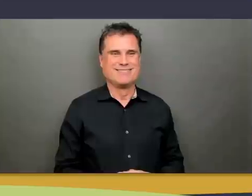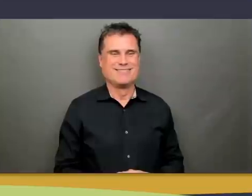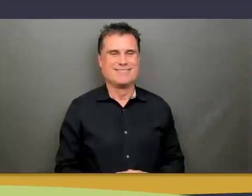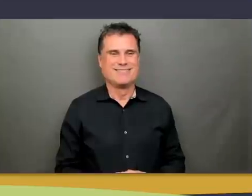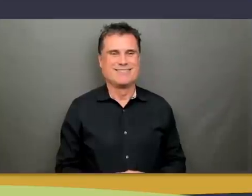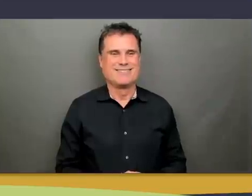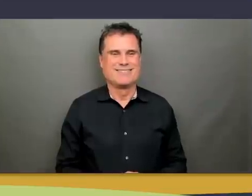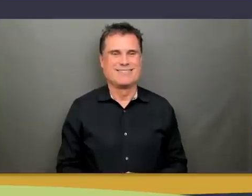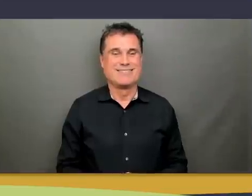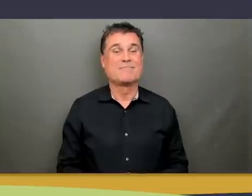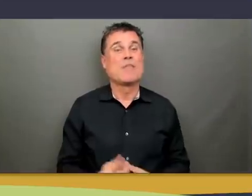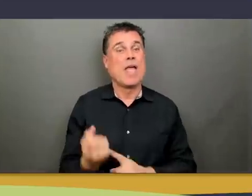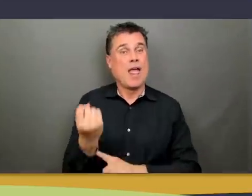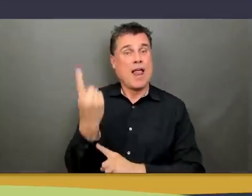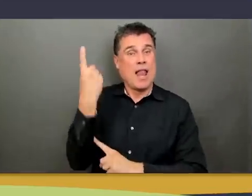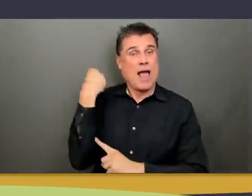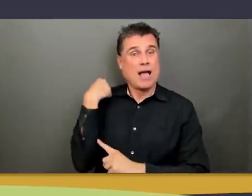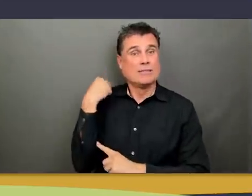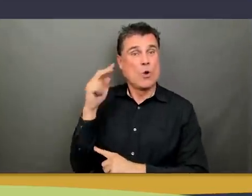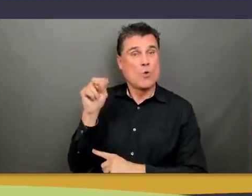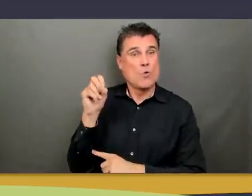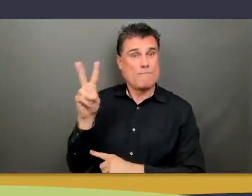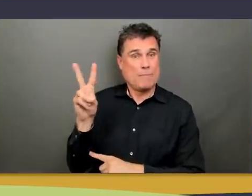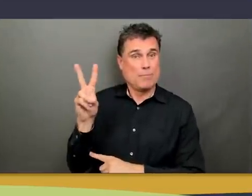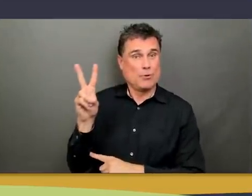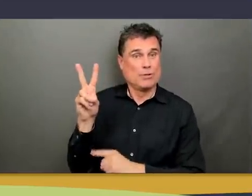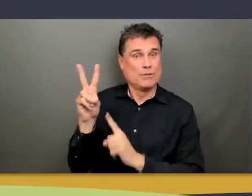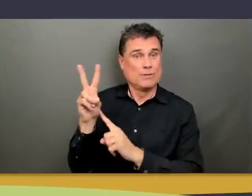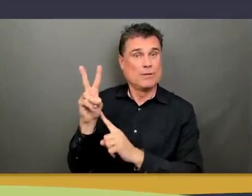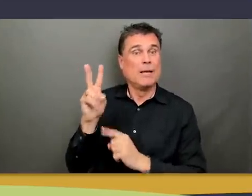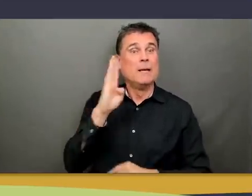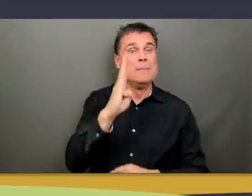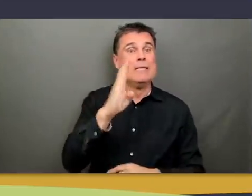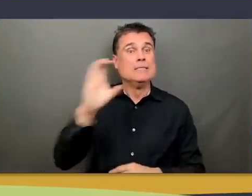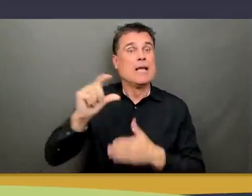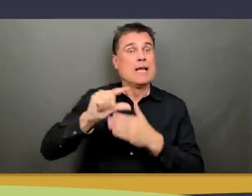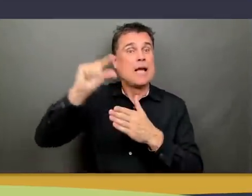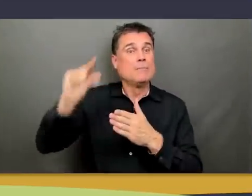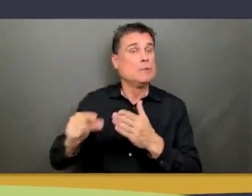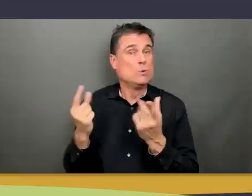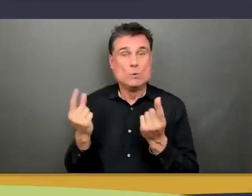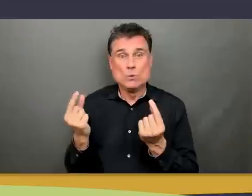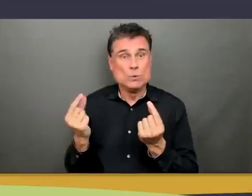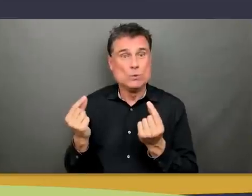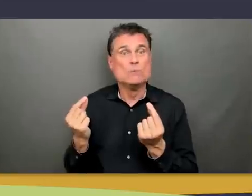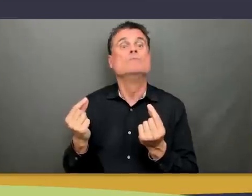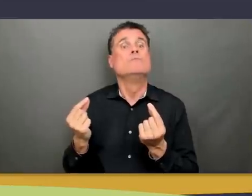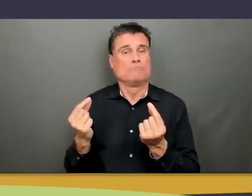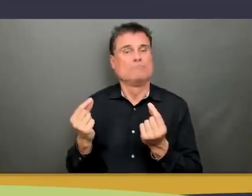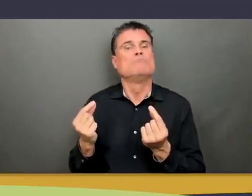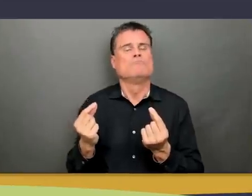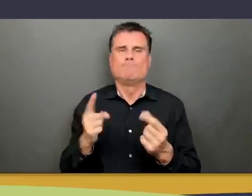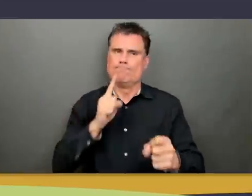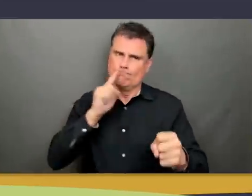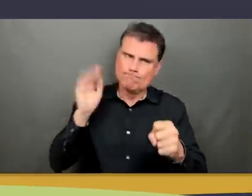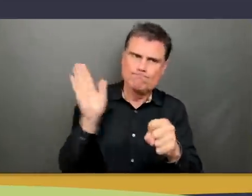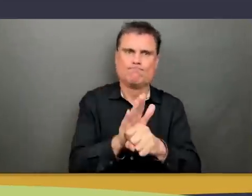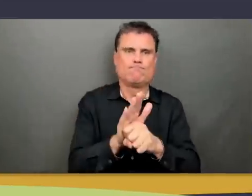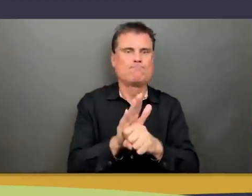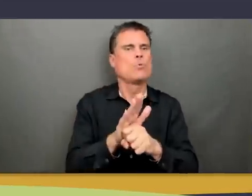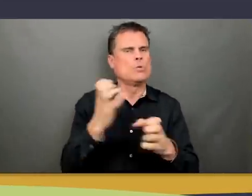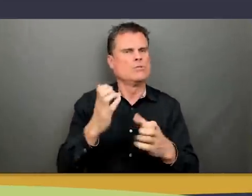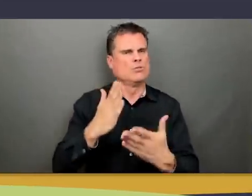year, the province signaled a strong commitment to anti-racism when Premier Horgan introduced Sari